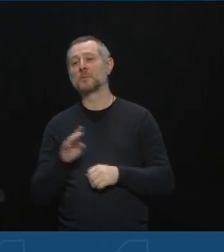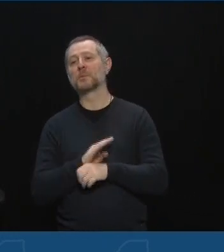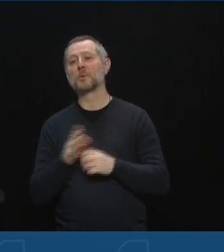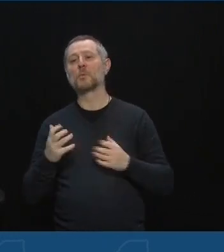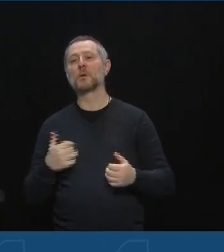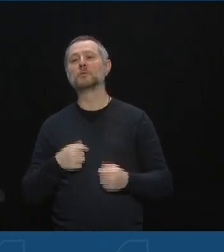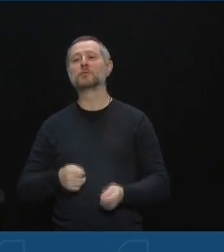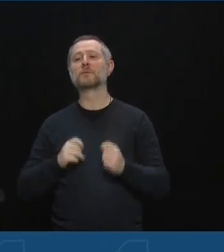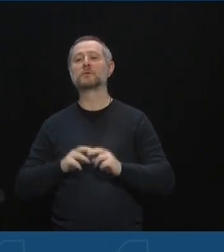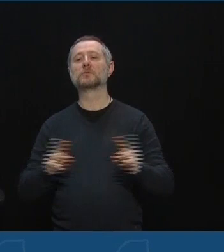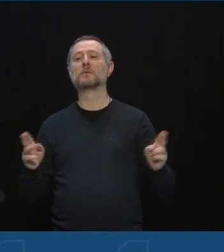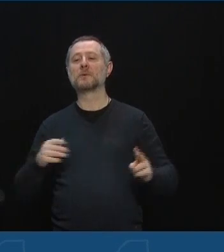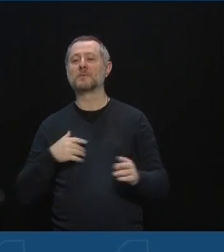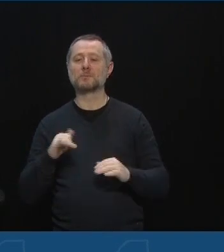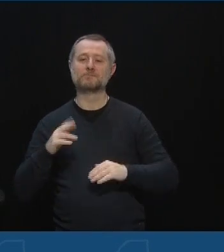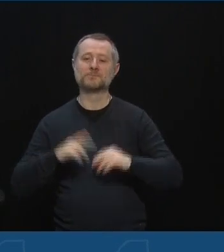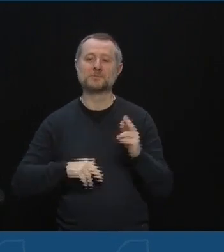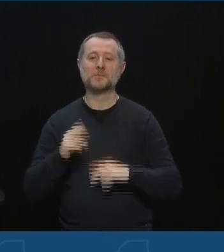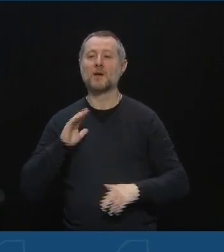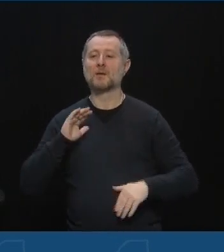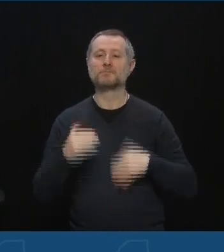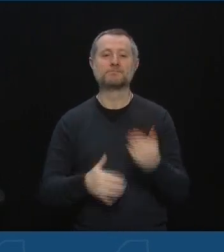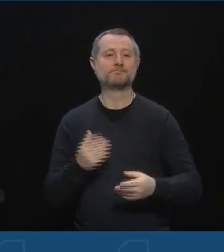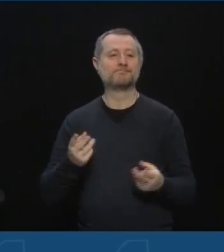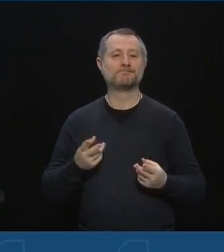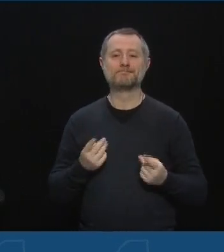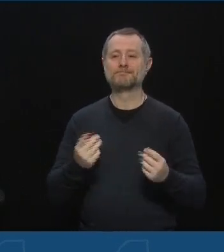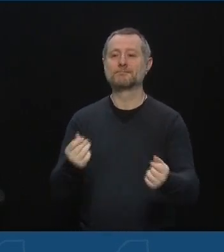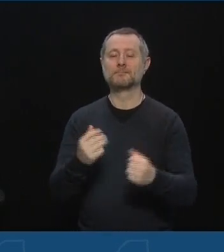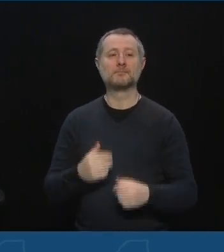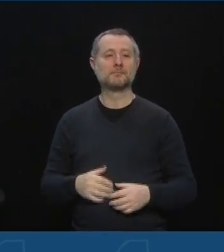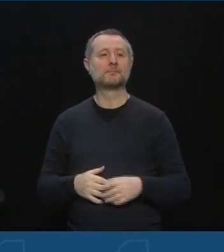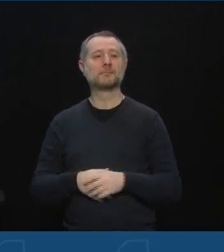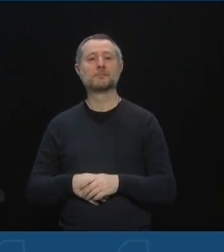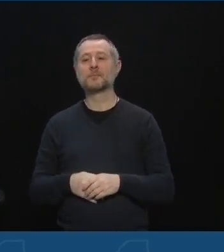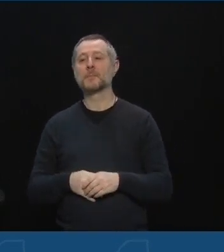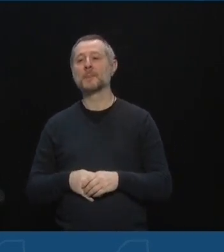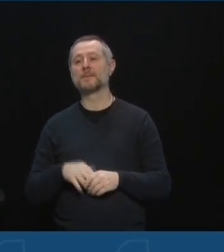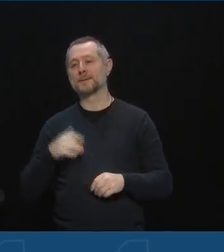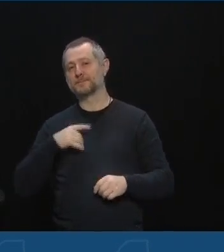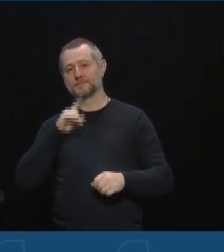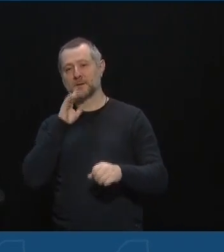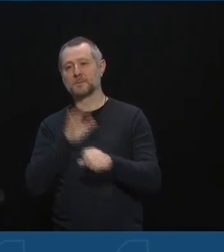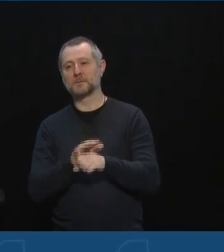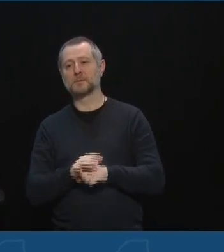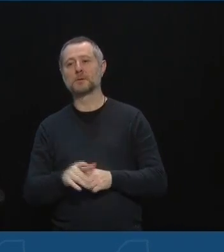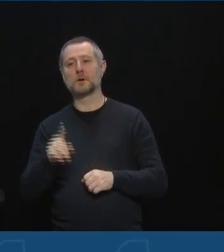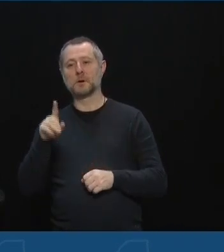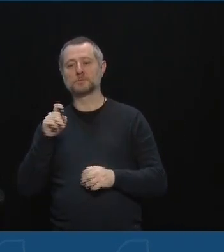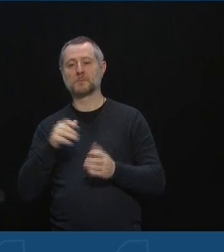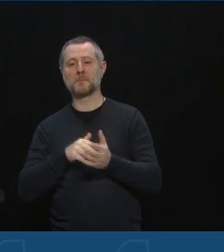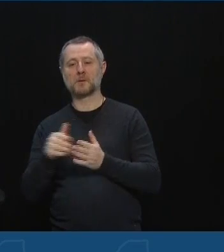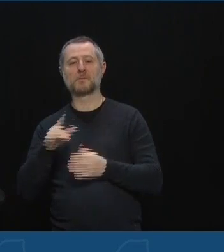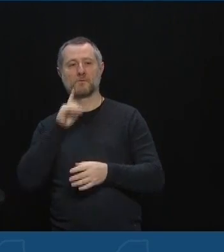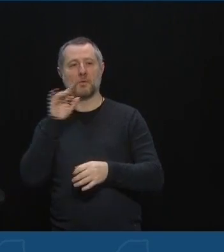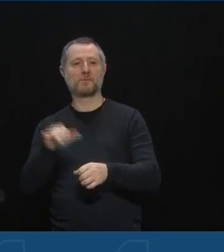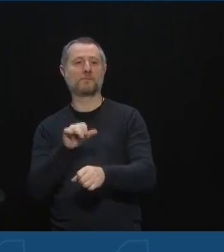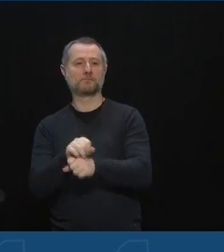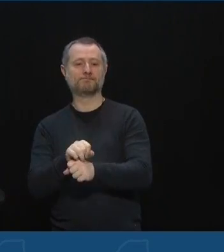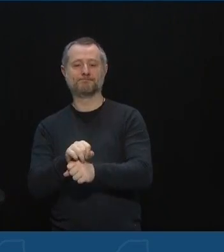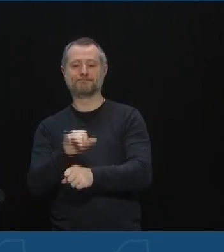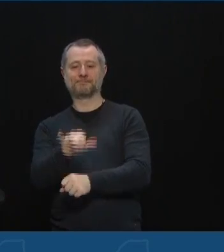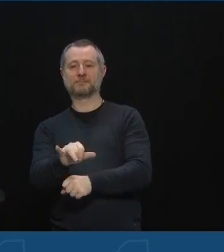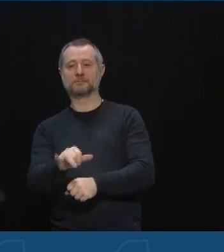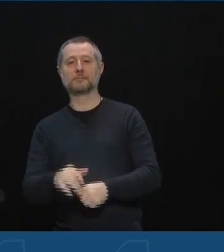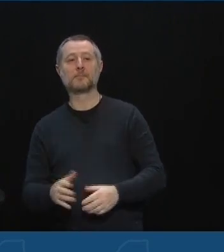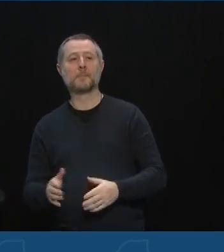shovel-ready sites. So let's get the development of those sites ready, and I'm going to put $200 million to kick that off in our state budget as well. And we